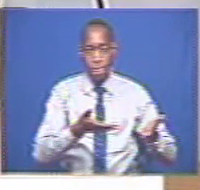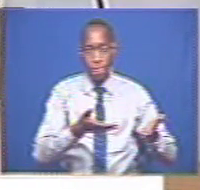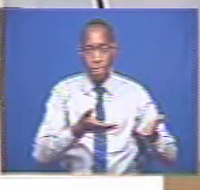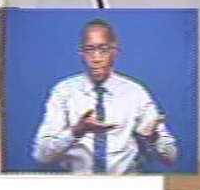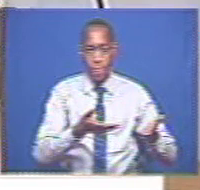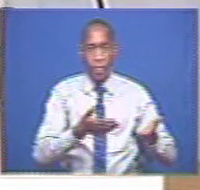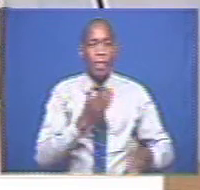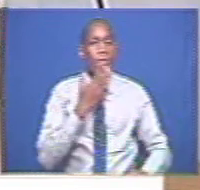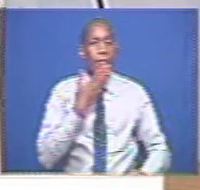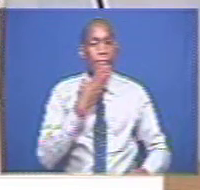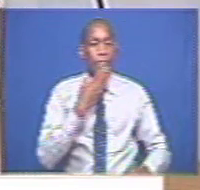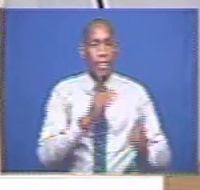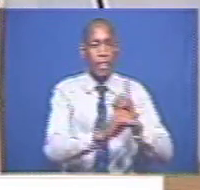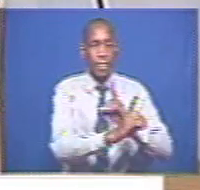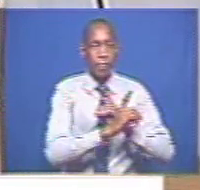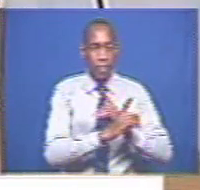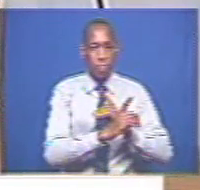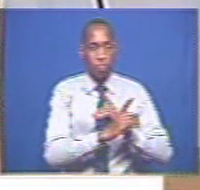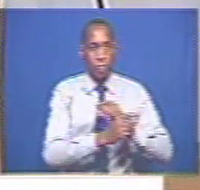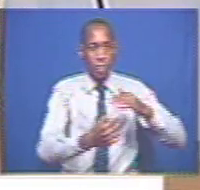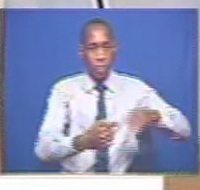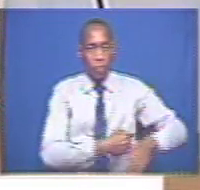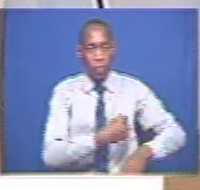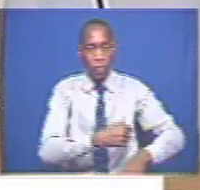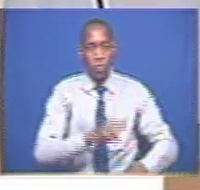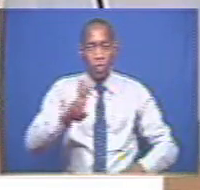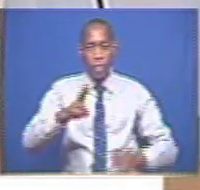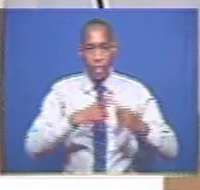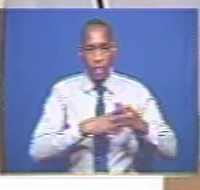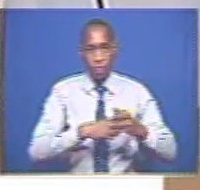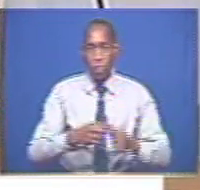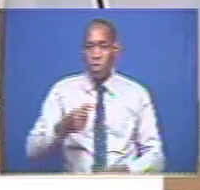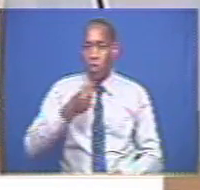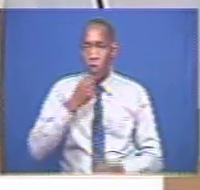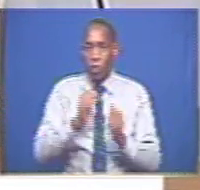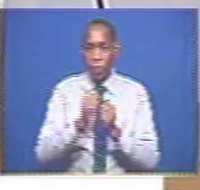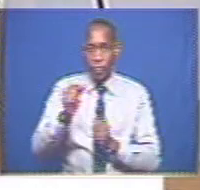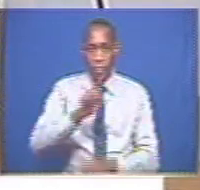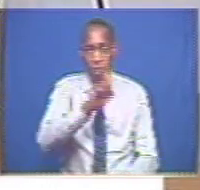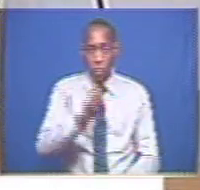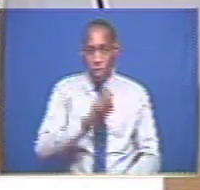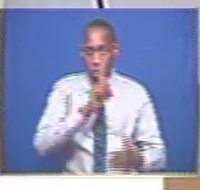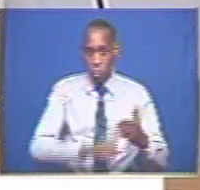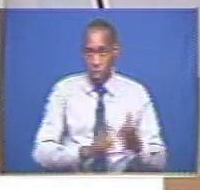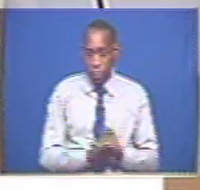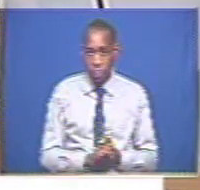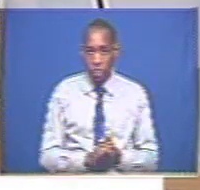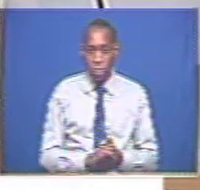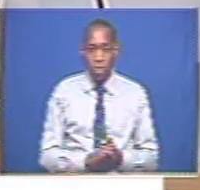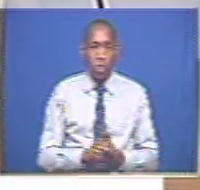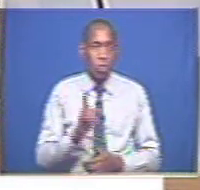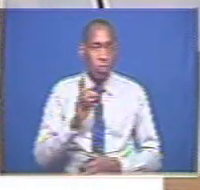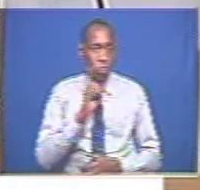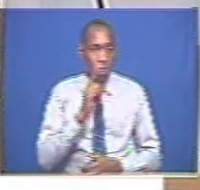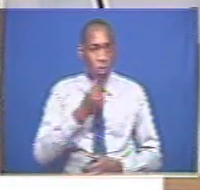the Leopards defense has soaked in 27 goals. Gourmet 15. The question is, coming into this, and you